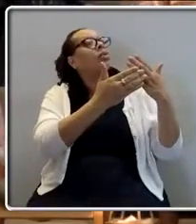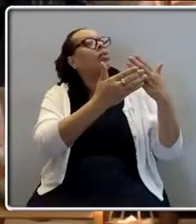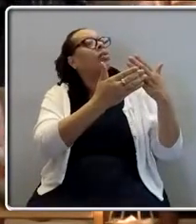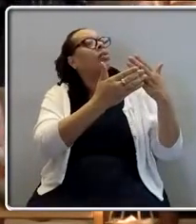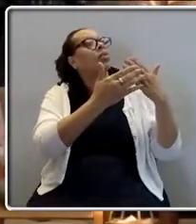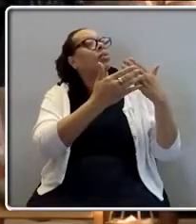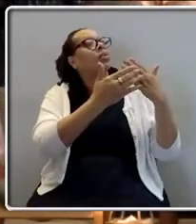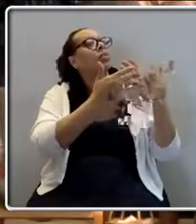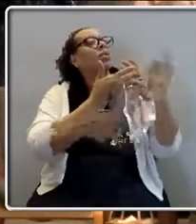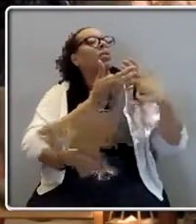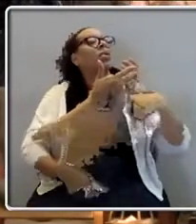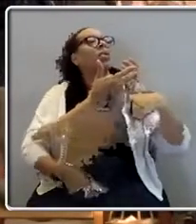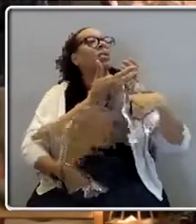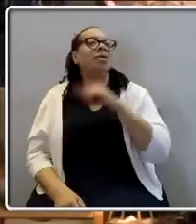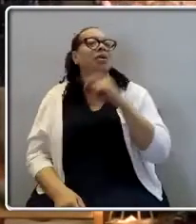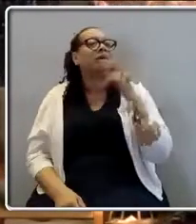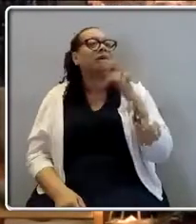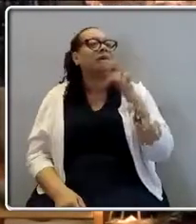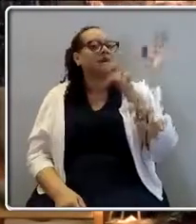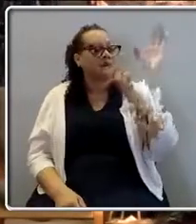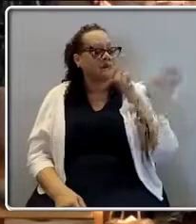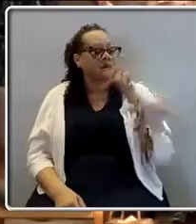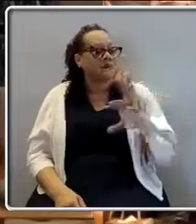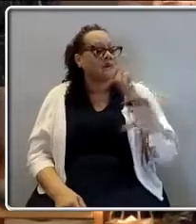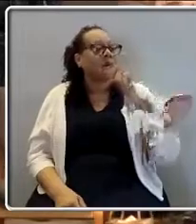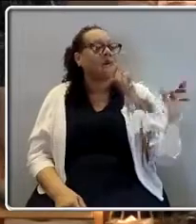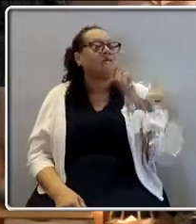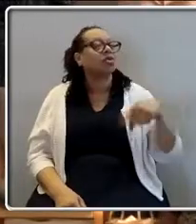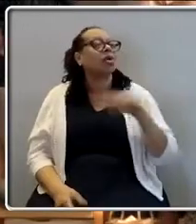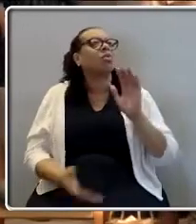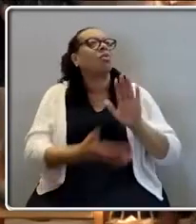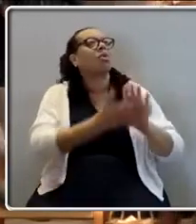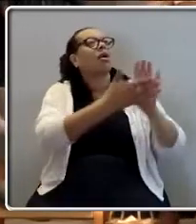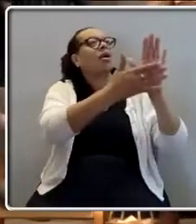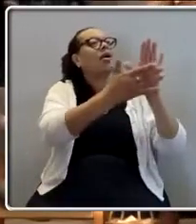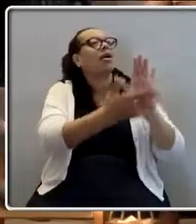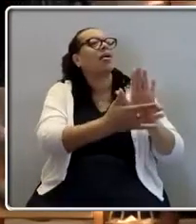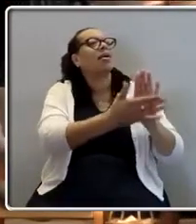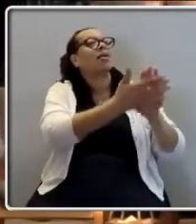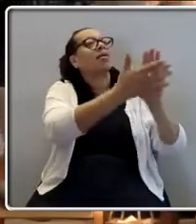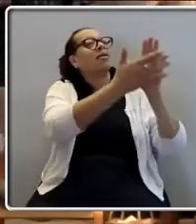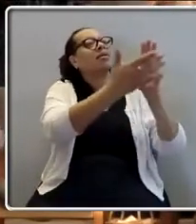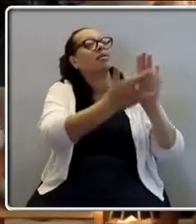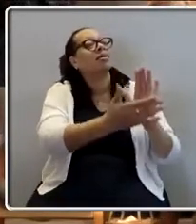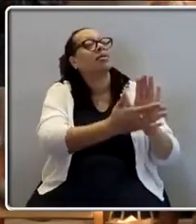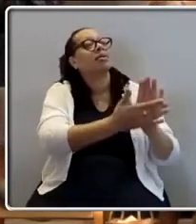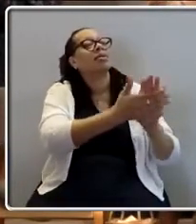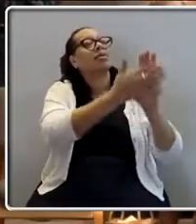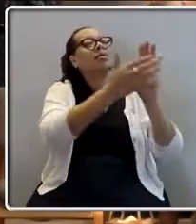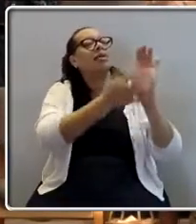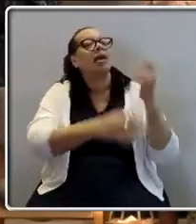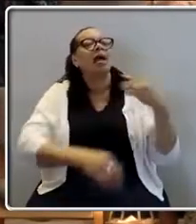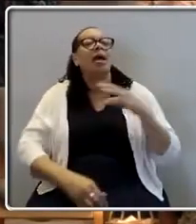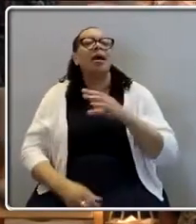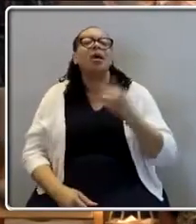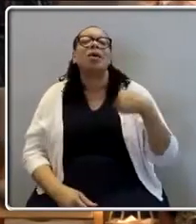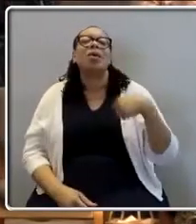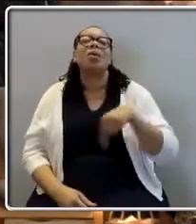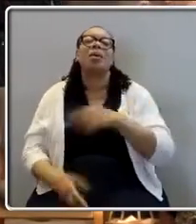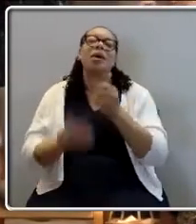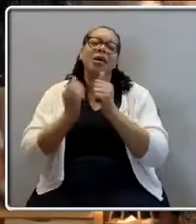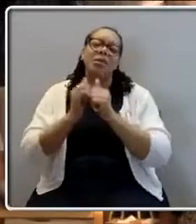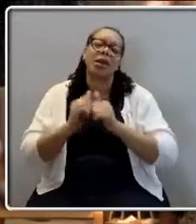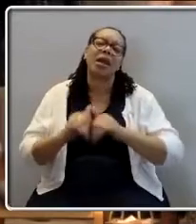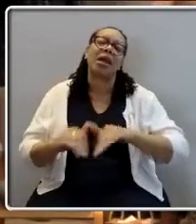courts, we give you praise. Come on. And we bless your name. And we bless your